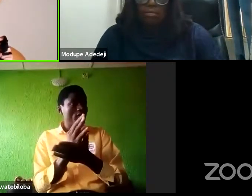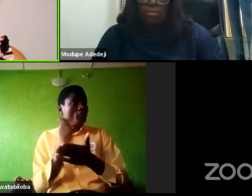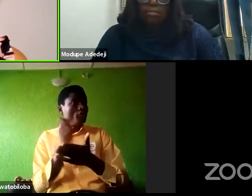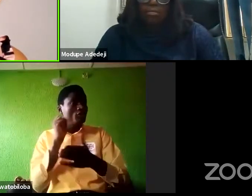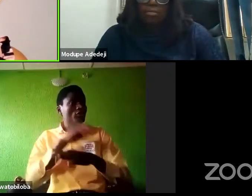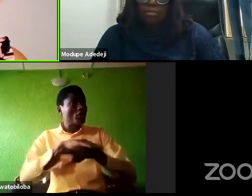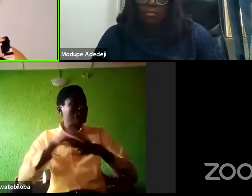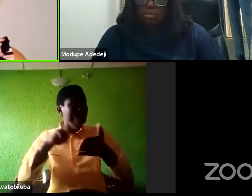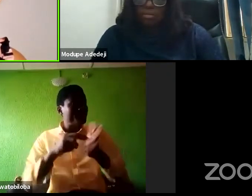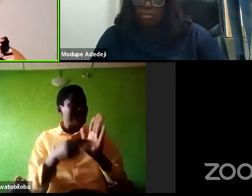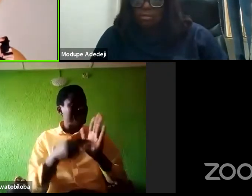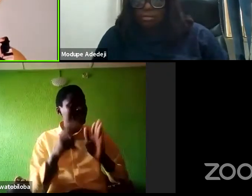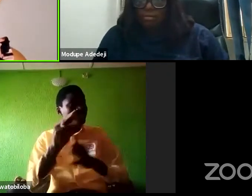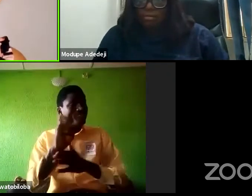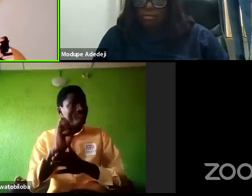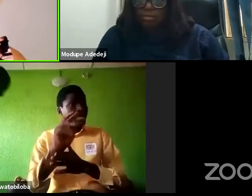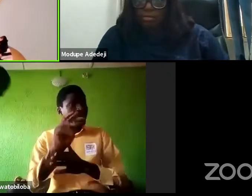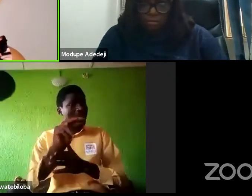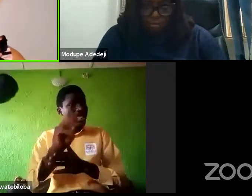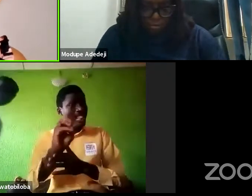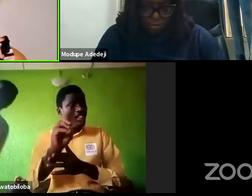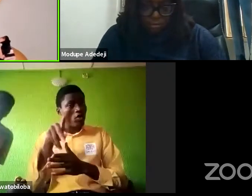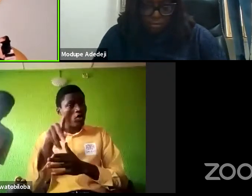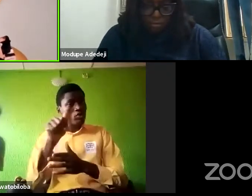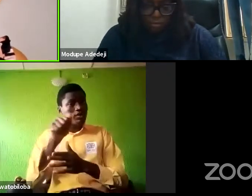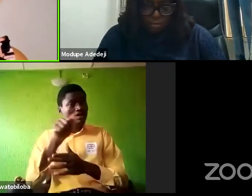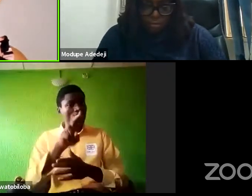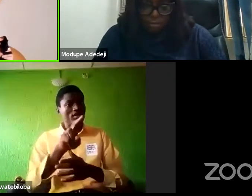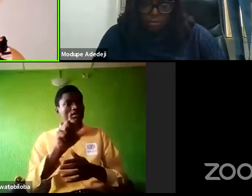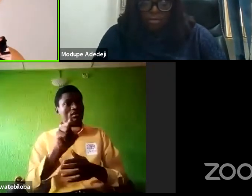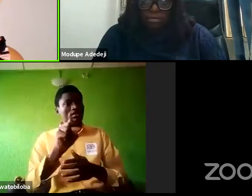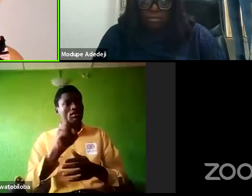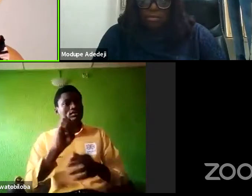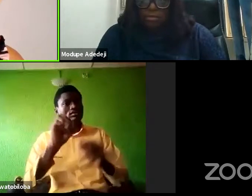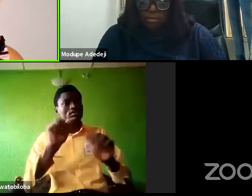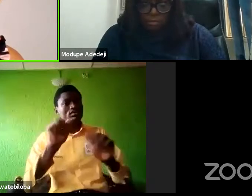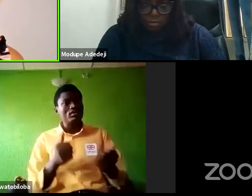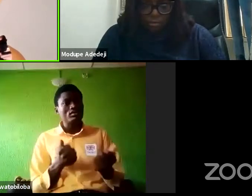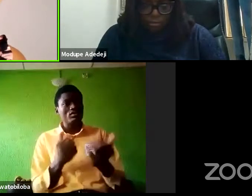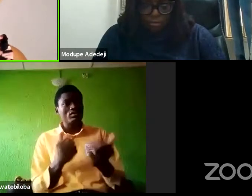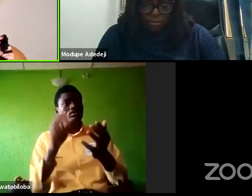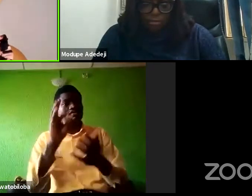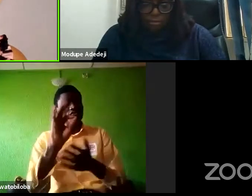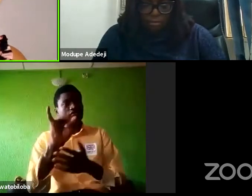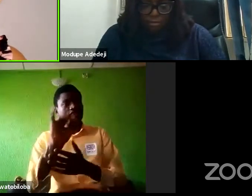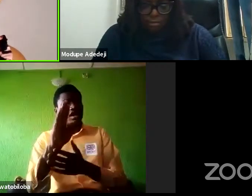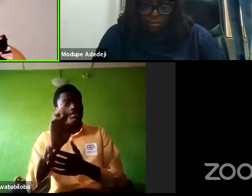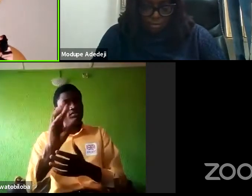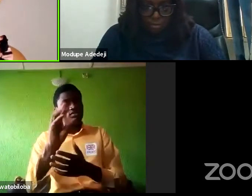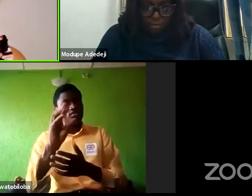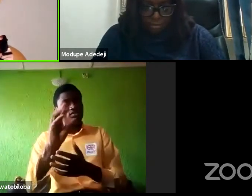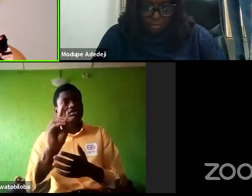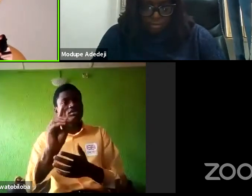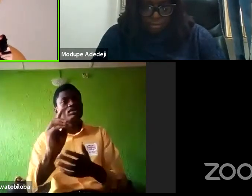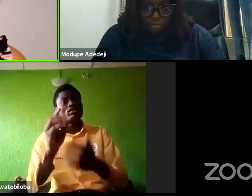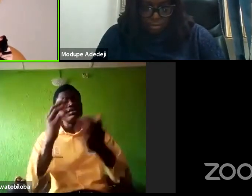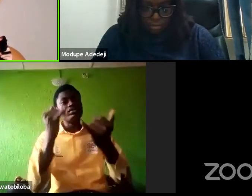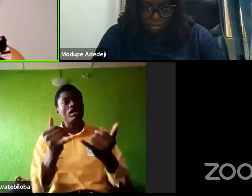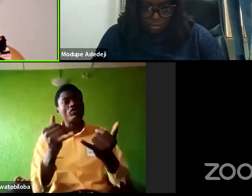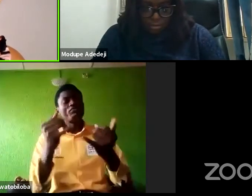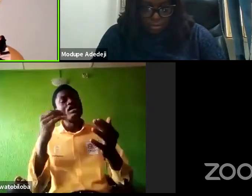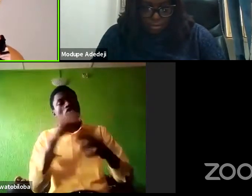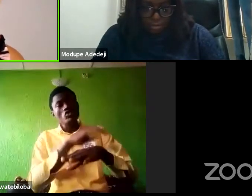producing estrogen, and estrogen is like a lifeline to fibroid. The fibroid could shrink. But don't wait if you